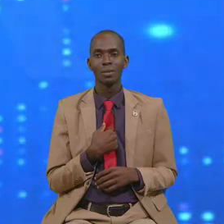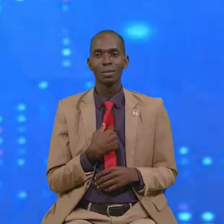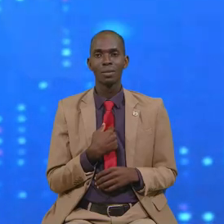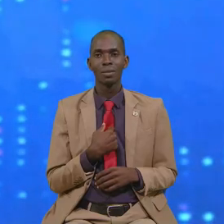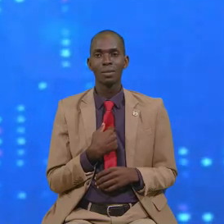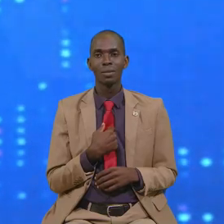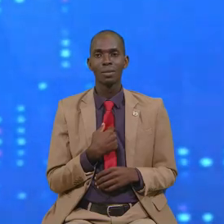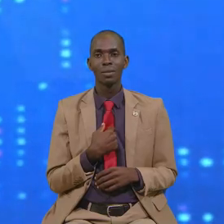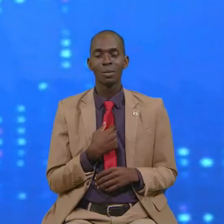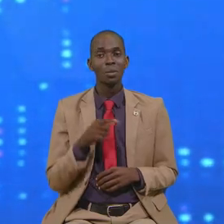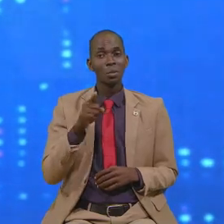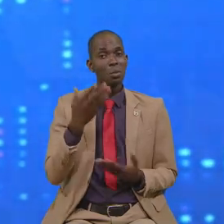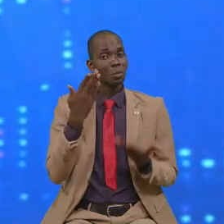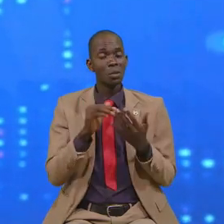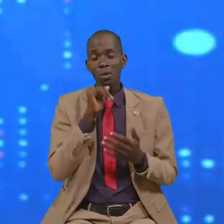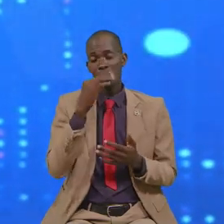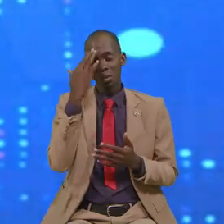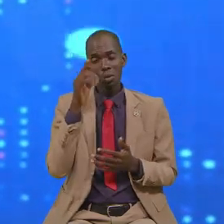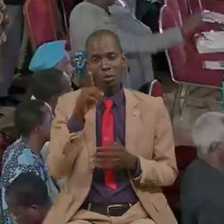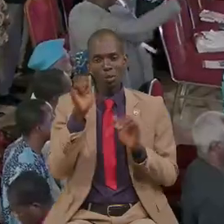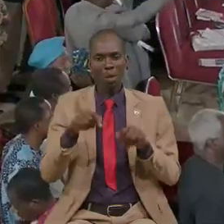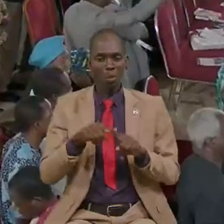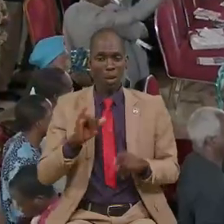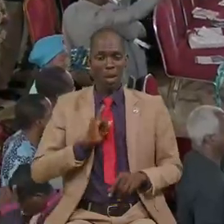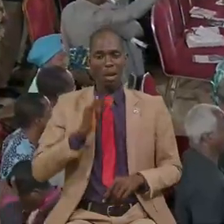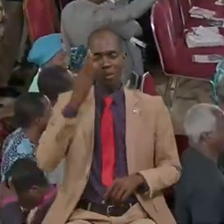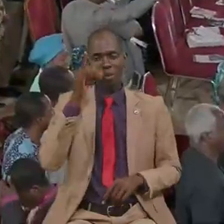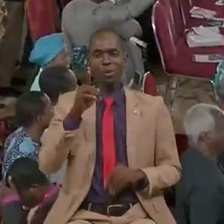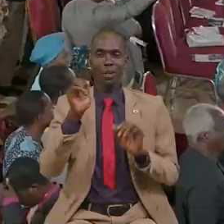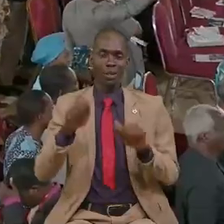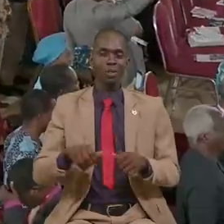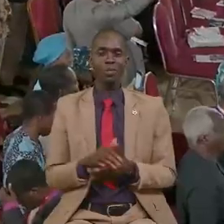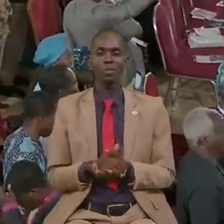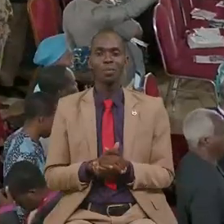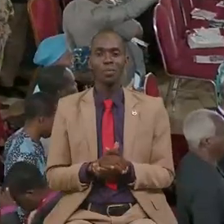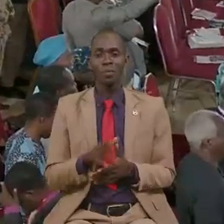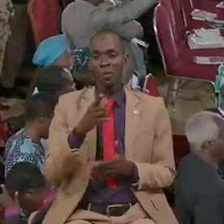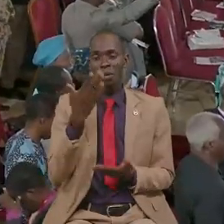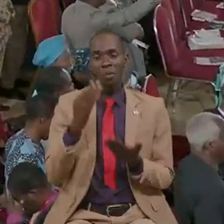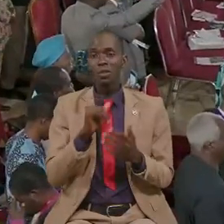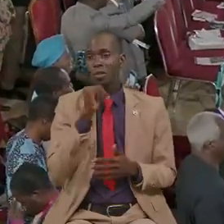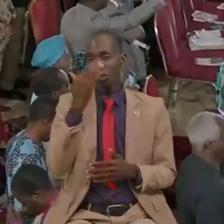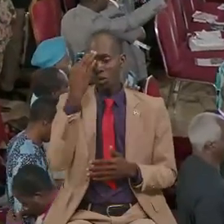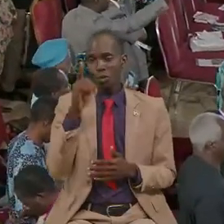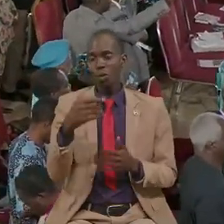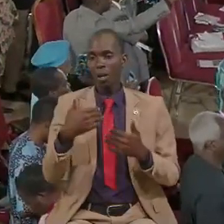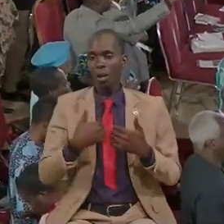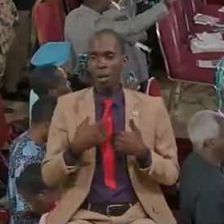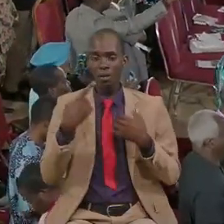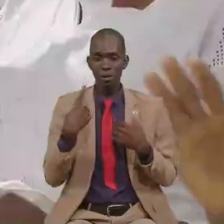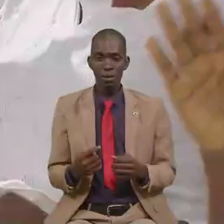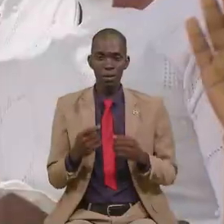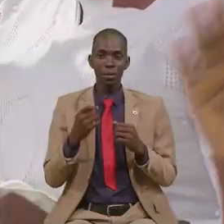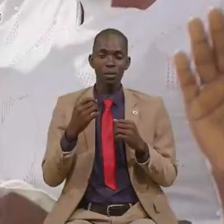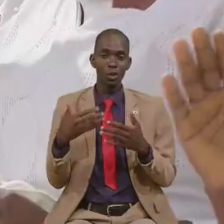You may not know you can, but I know you can. You may not know you have a new power, but I know you have a